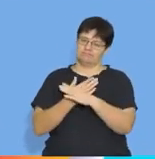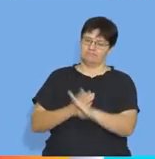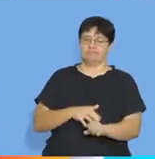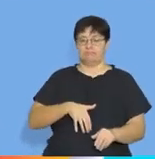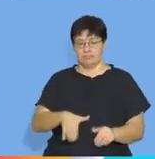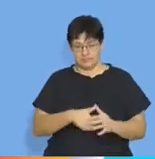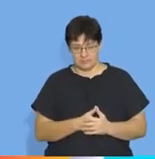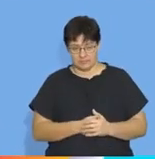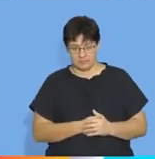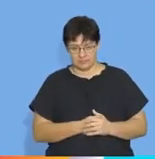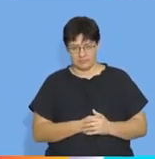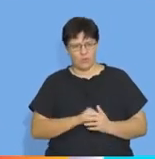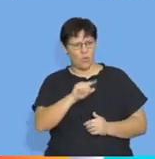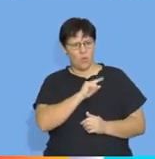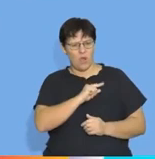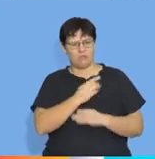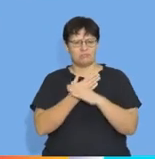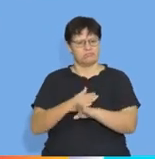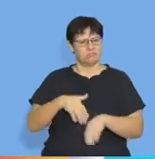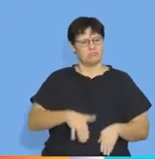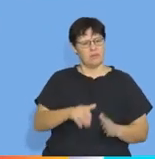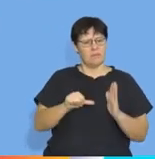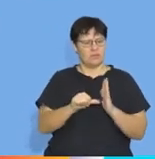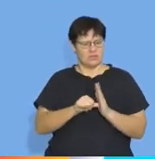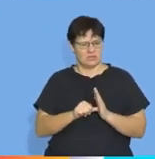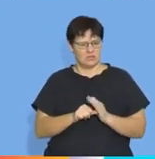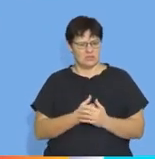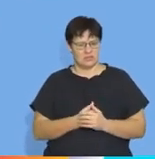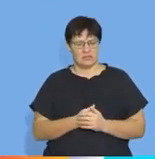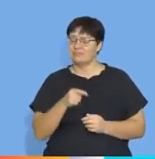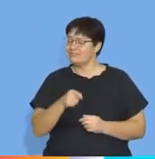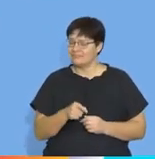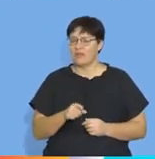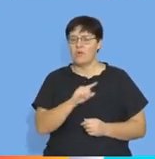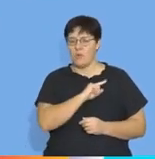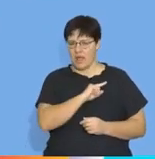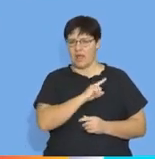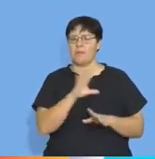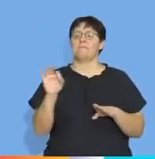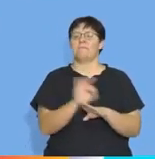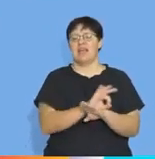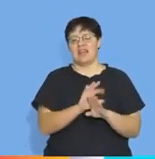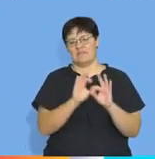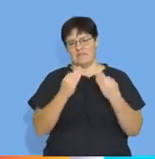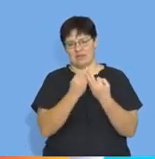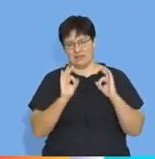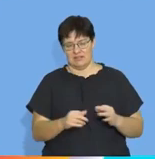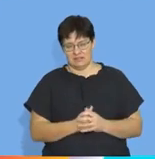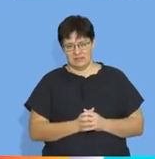contraception. Why is contraception important? Contraception is important in being able to plan a